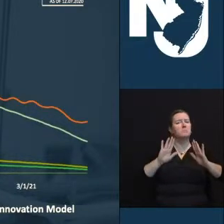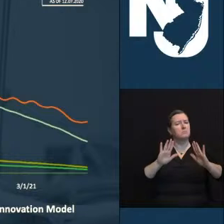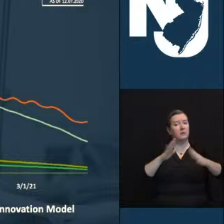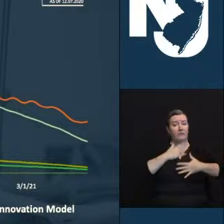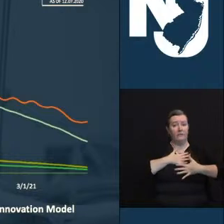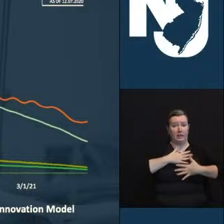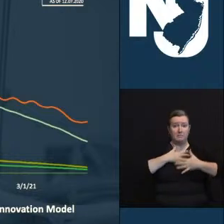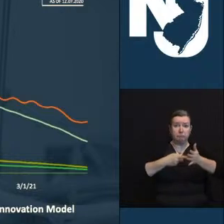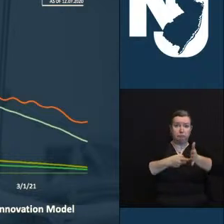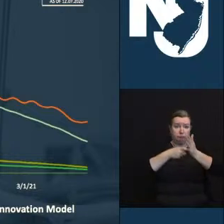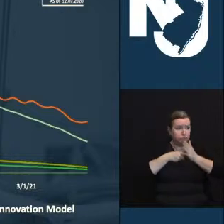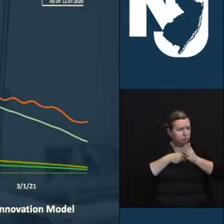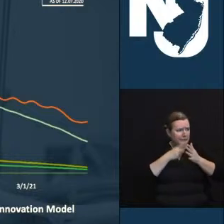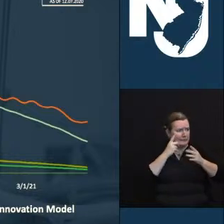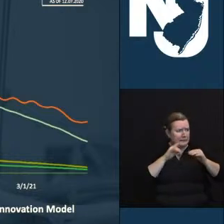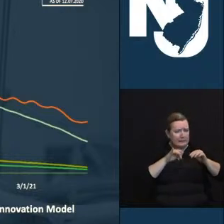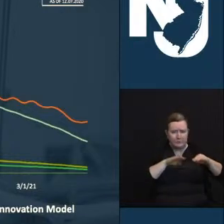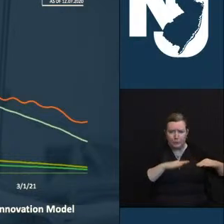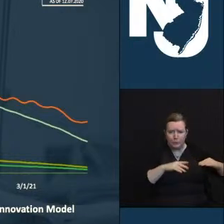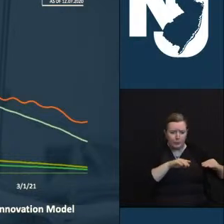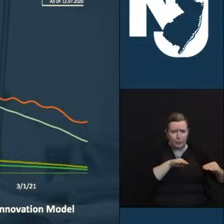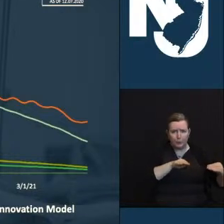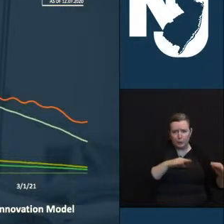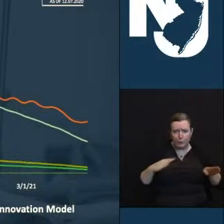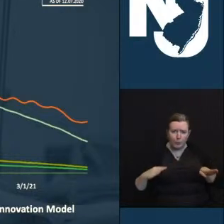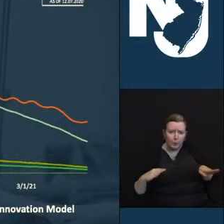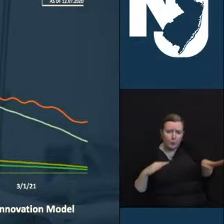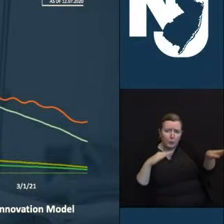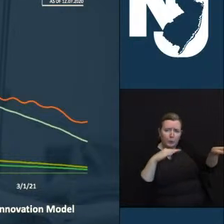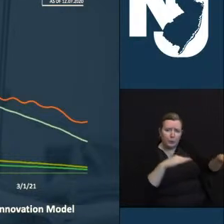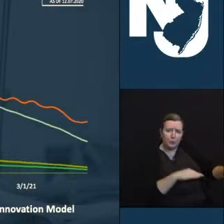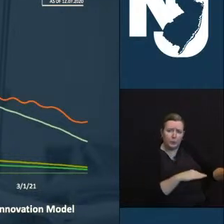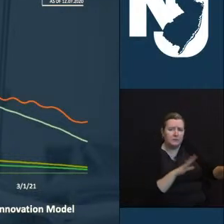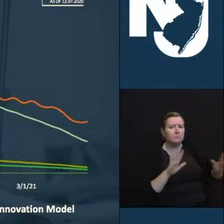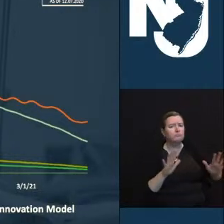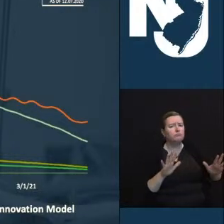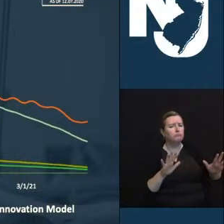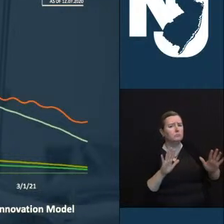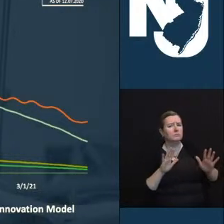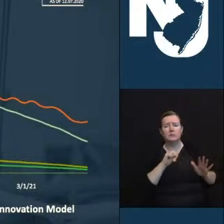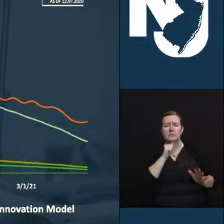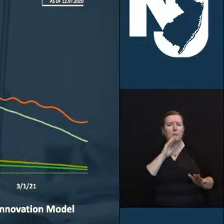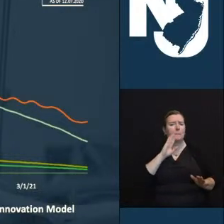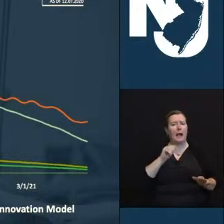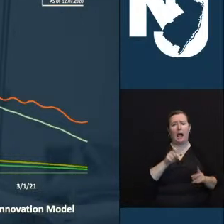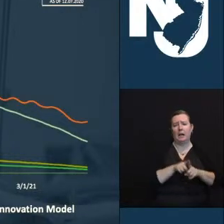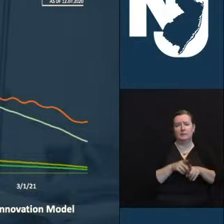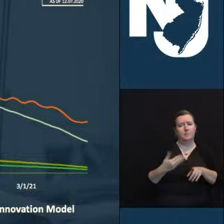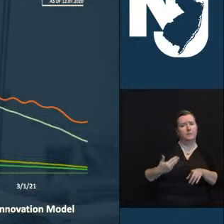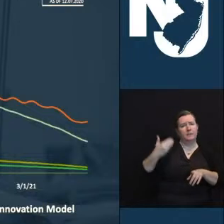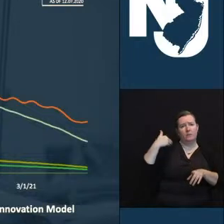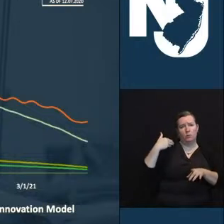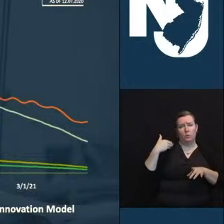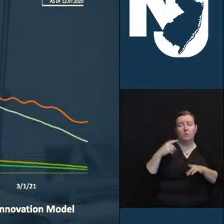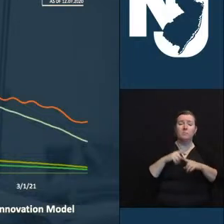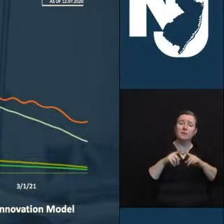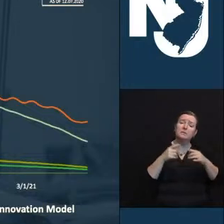those numbers have been going up over the past several weeks. The Department of Health still has peak numbers of